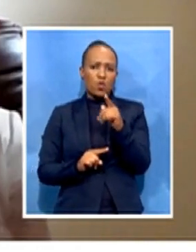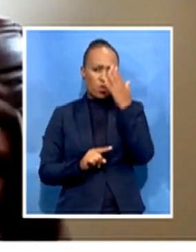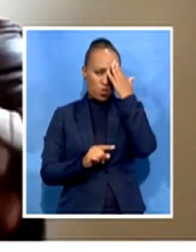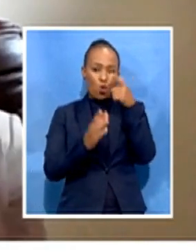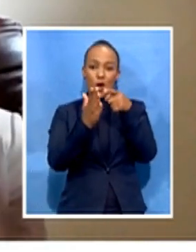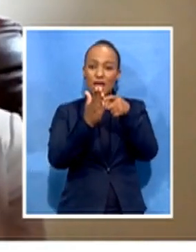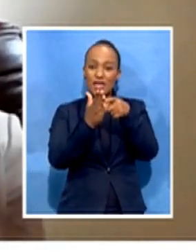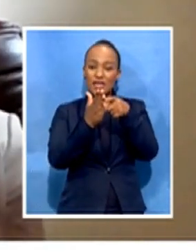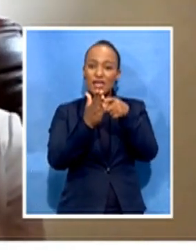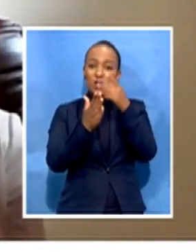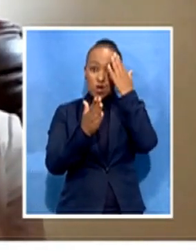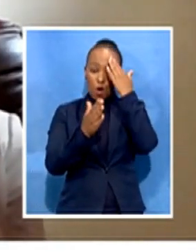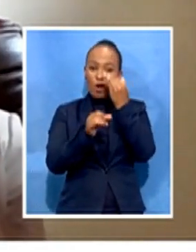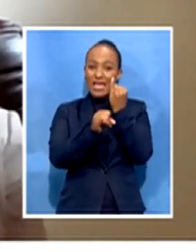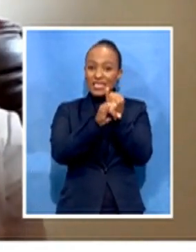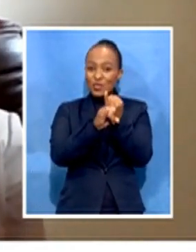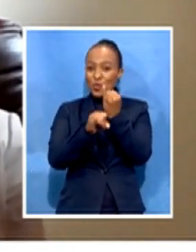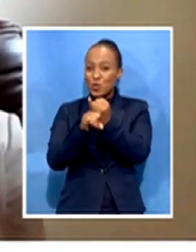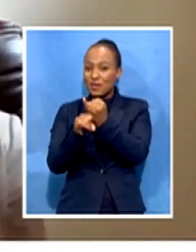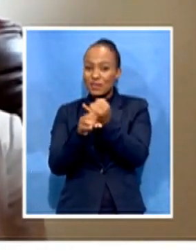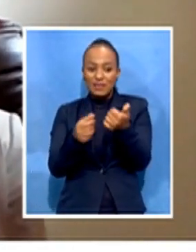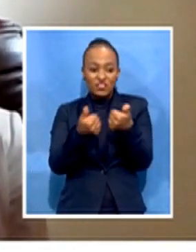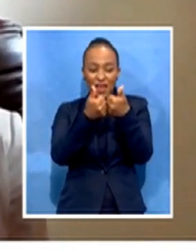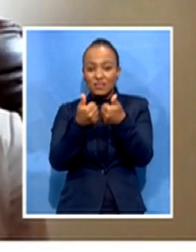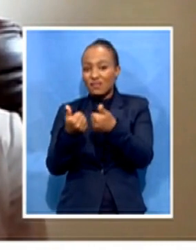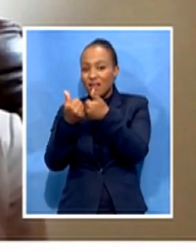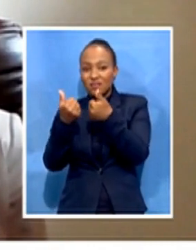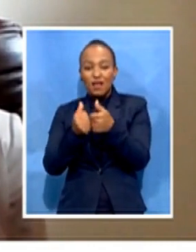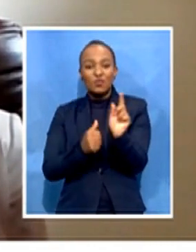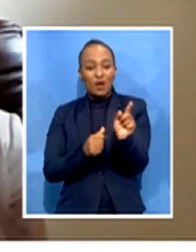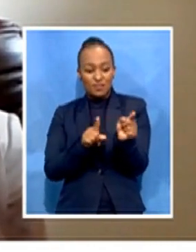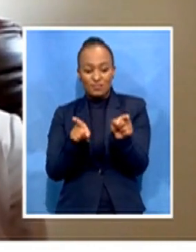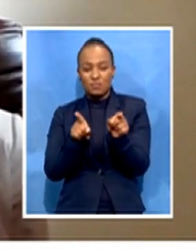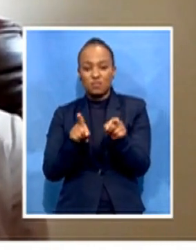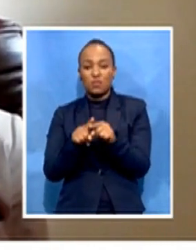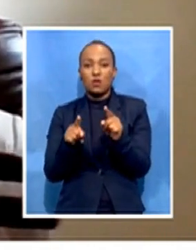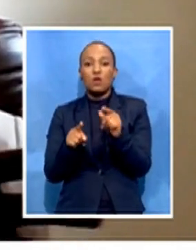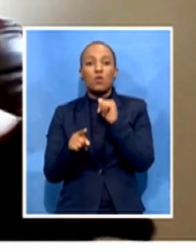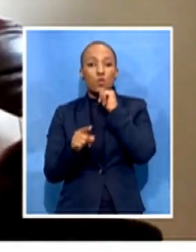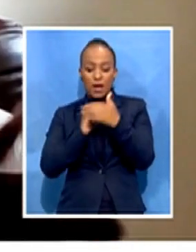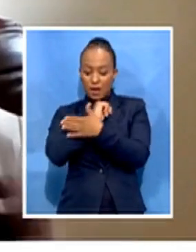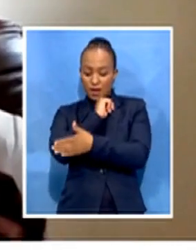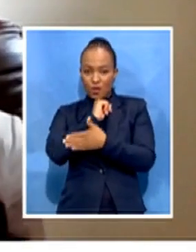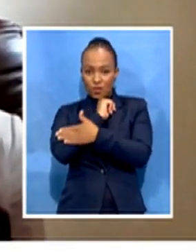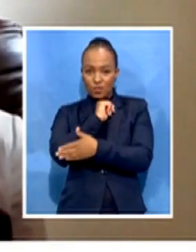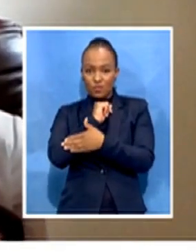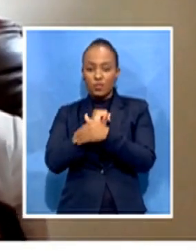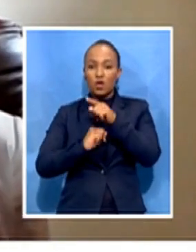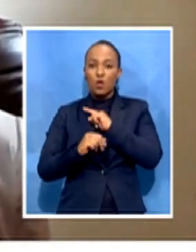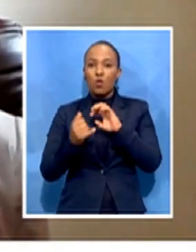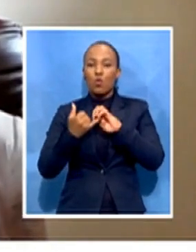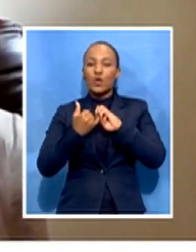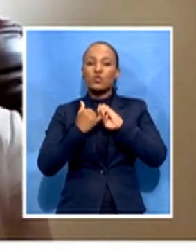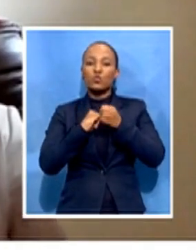So we're going to have to brace ourselves that what we are dealing with as a country is trying to turn the Titanic. And it's not going